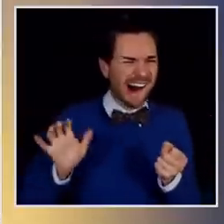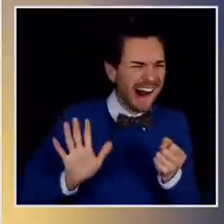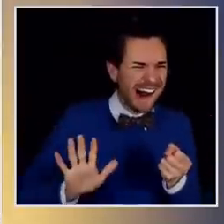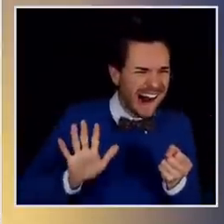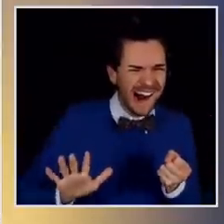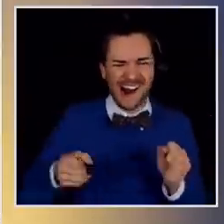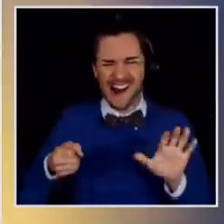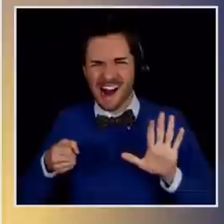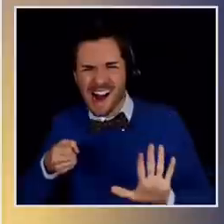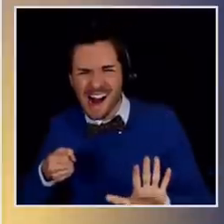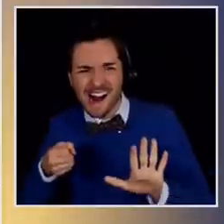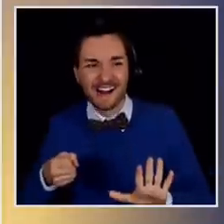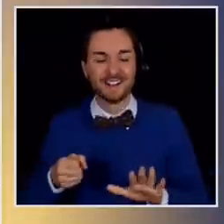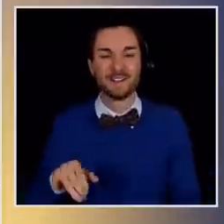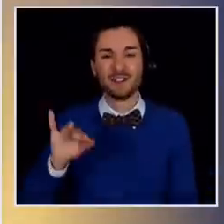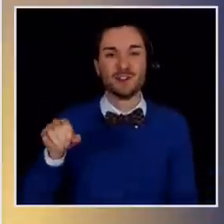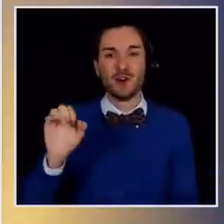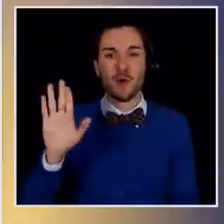Hello,